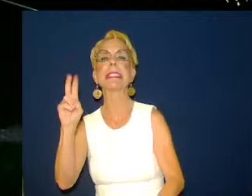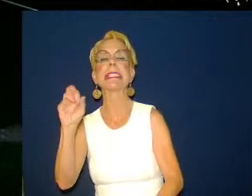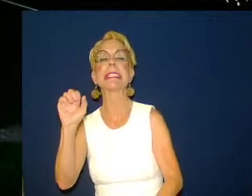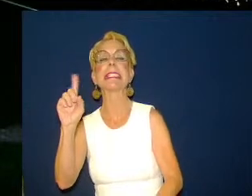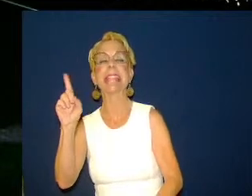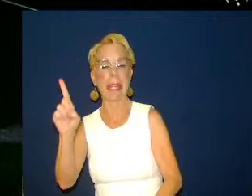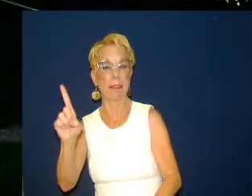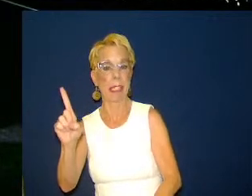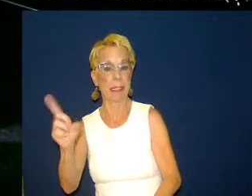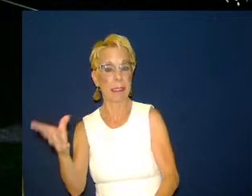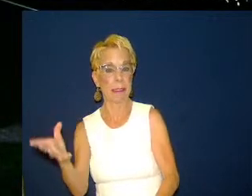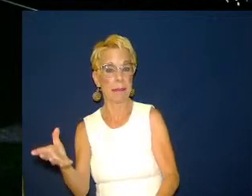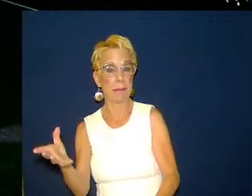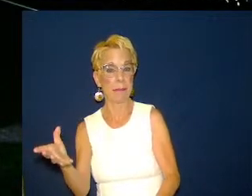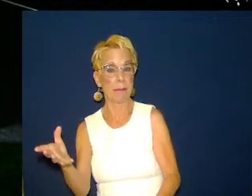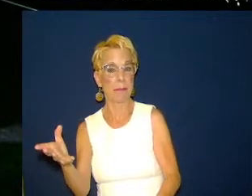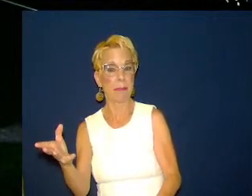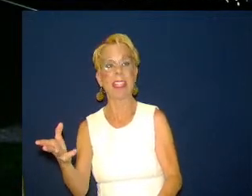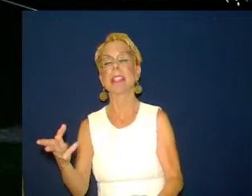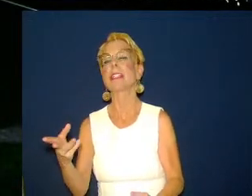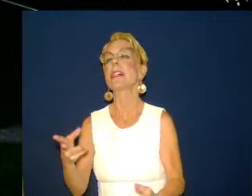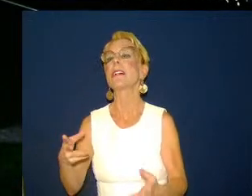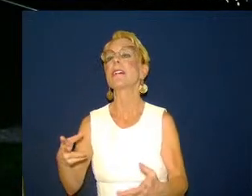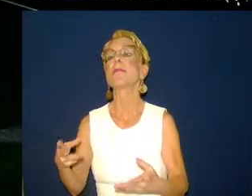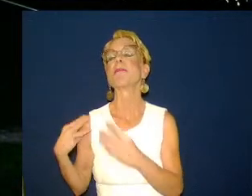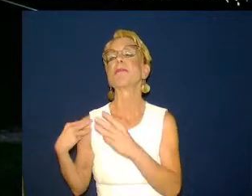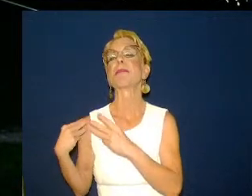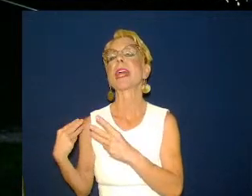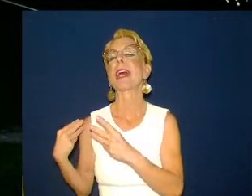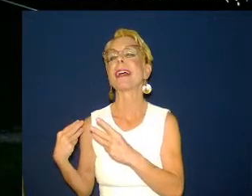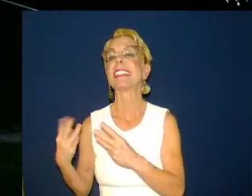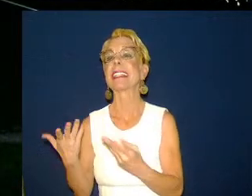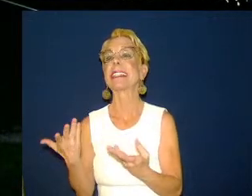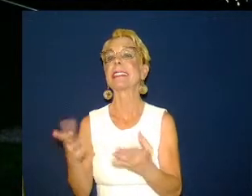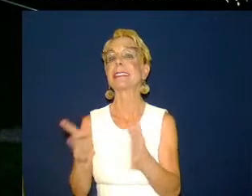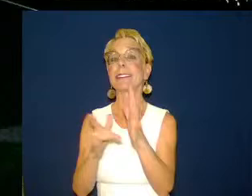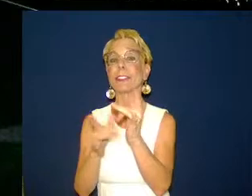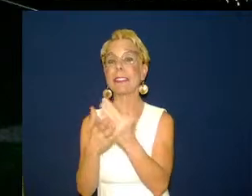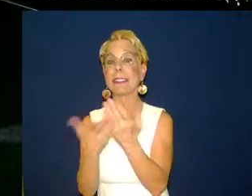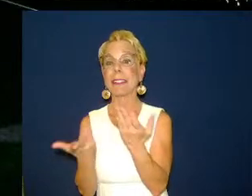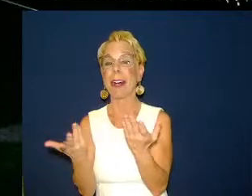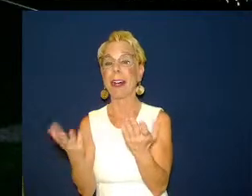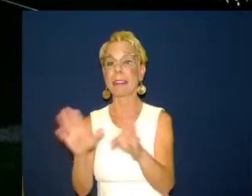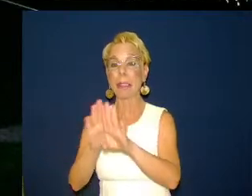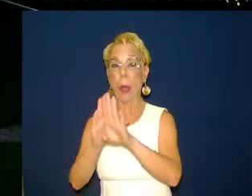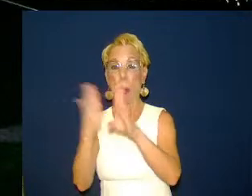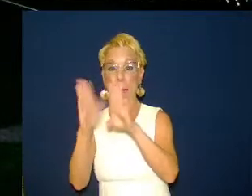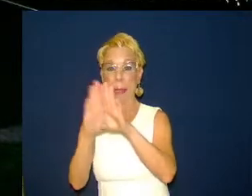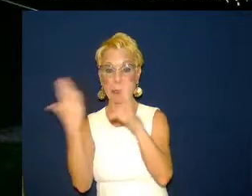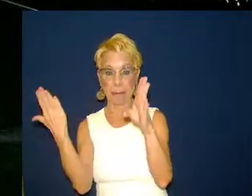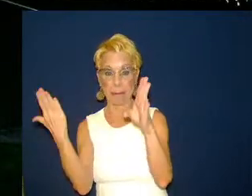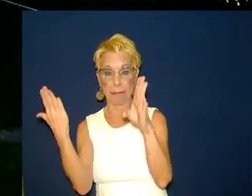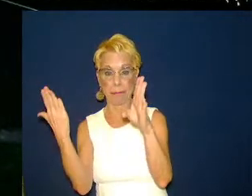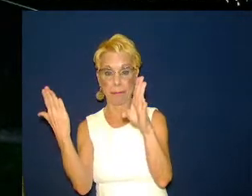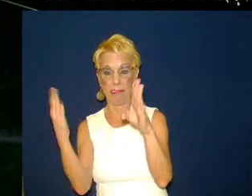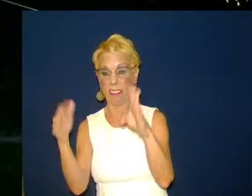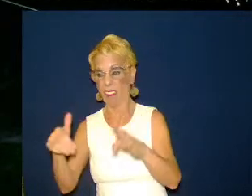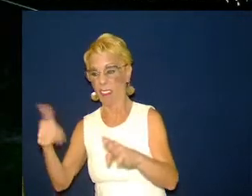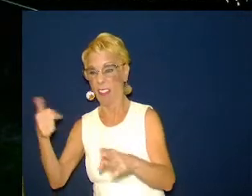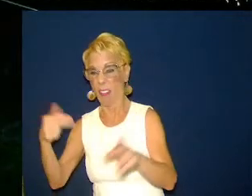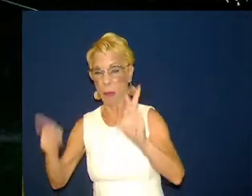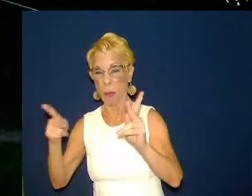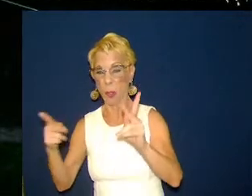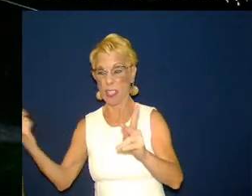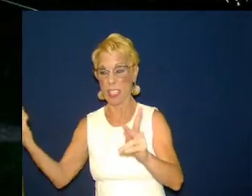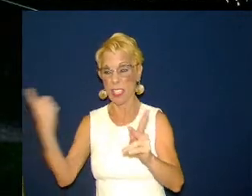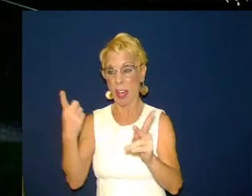that nobody can shut, and he shuts doors that nobody can open. That is actually a verse